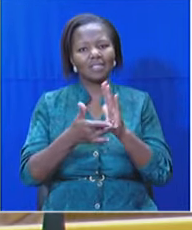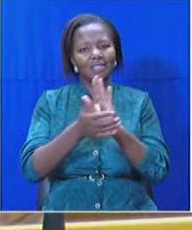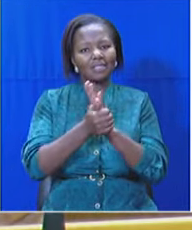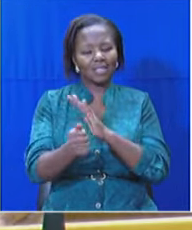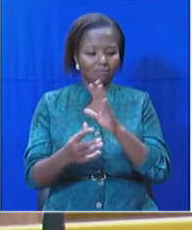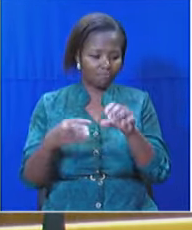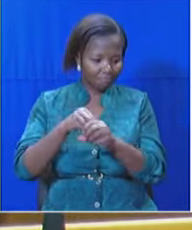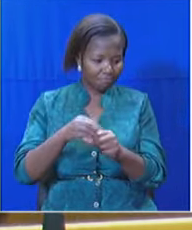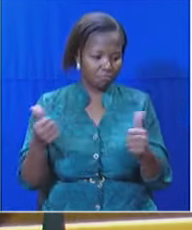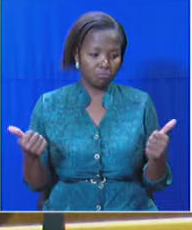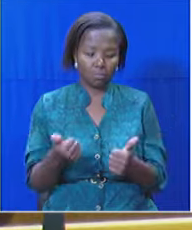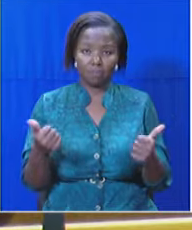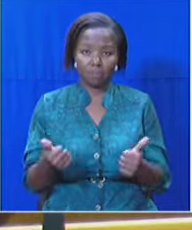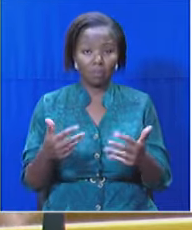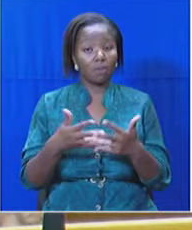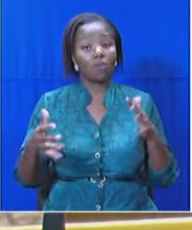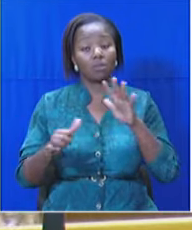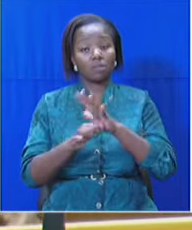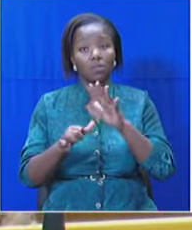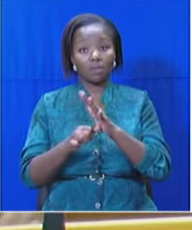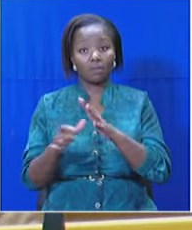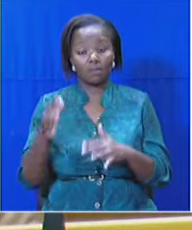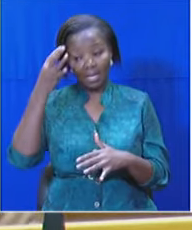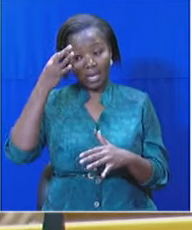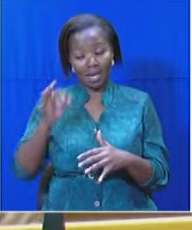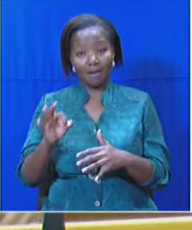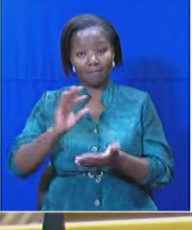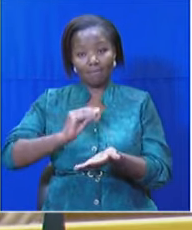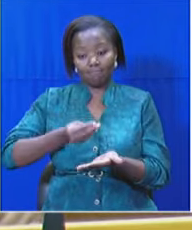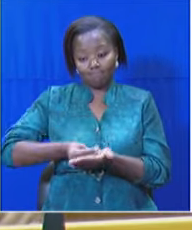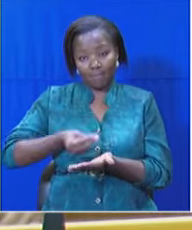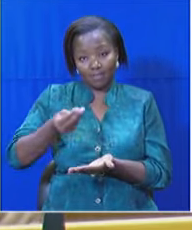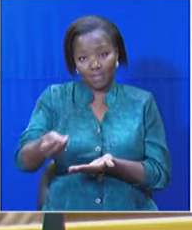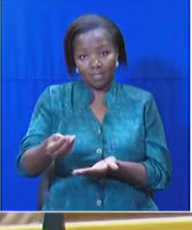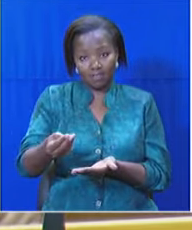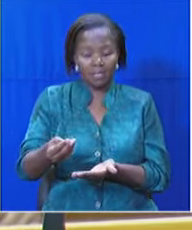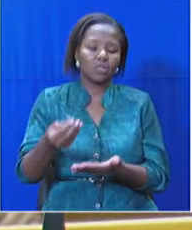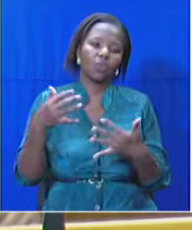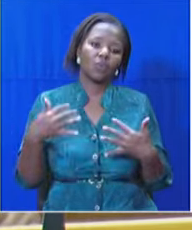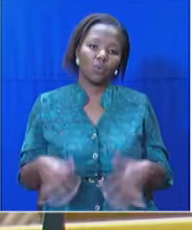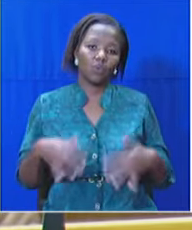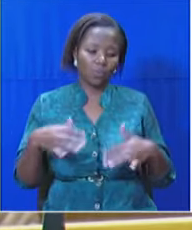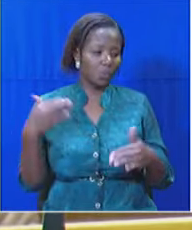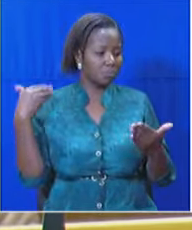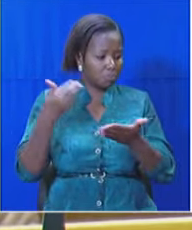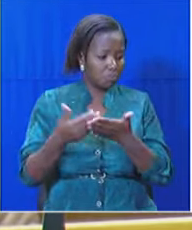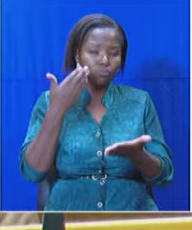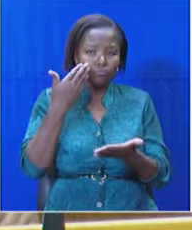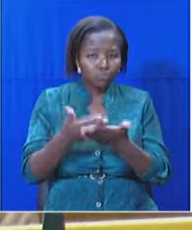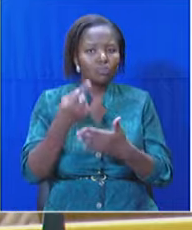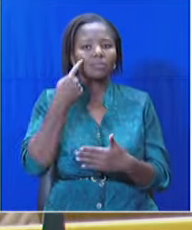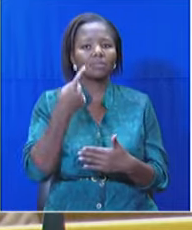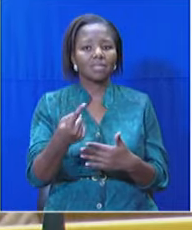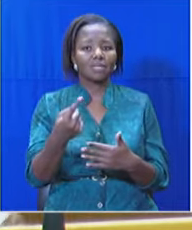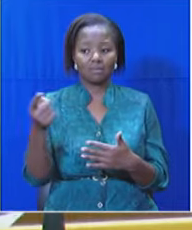through the recap. Most importantly, government investment in infrastructure development was most evident across the farmers as one of